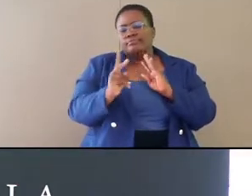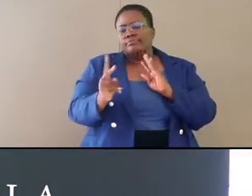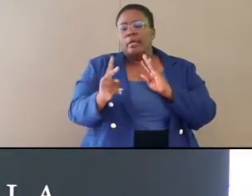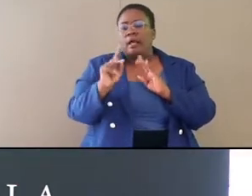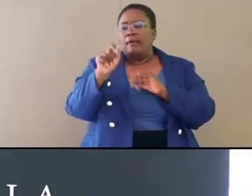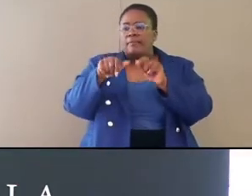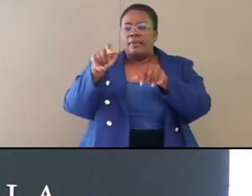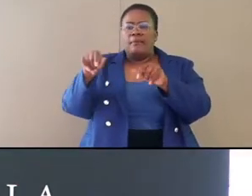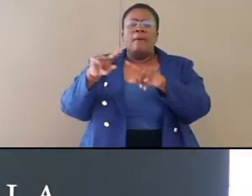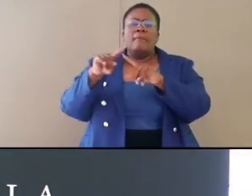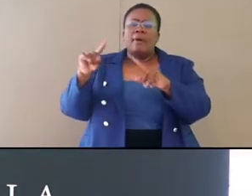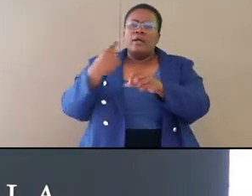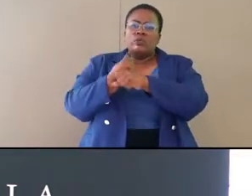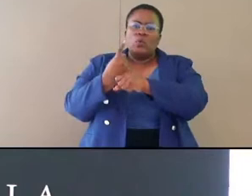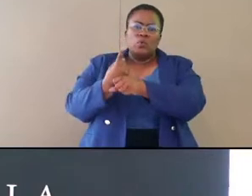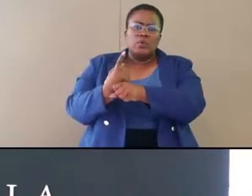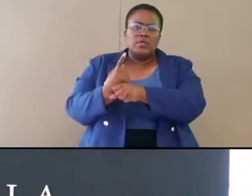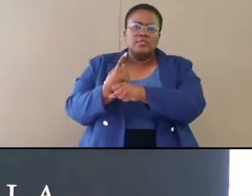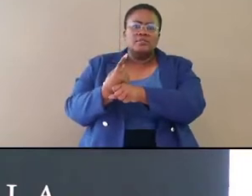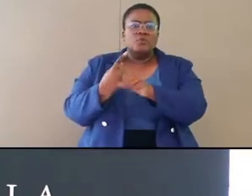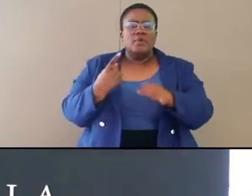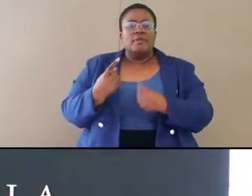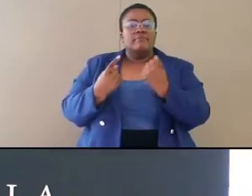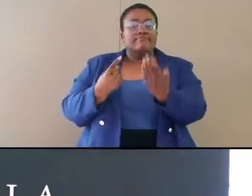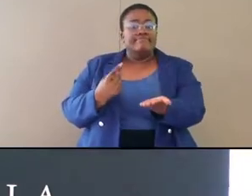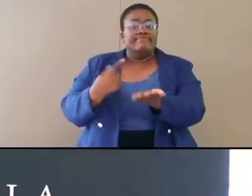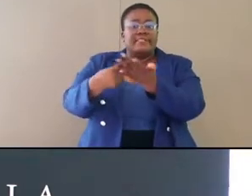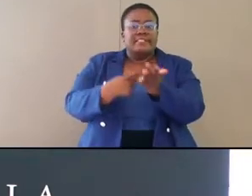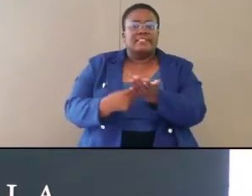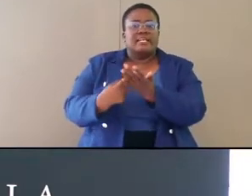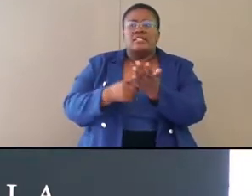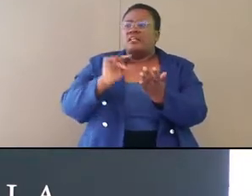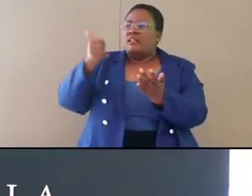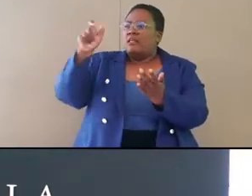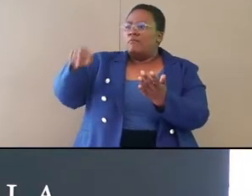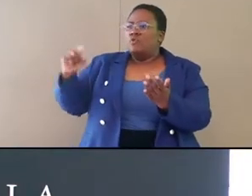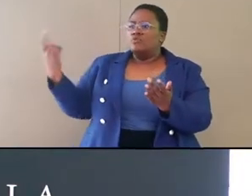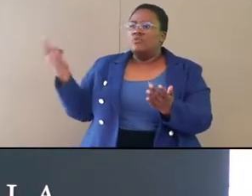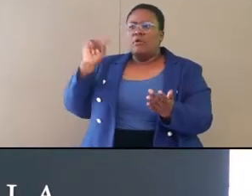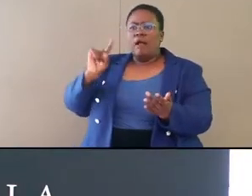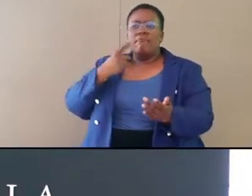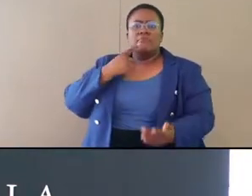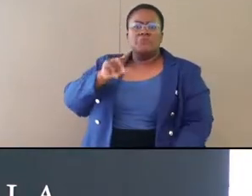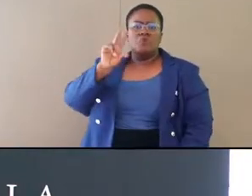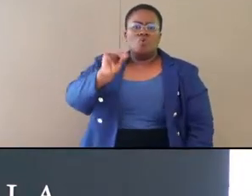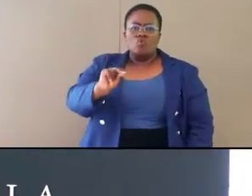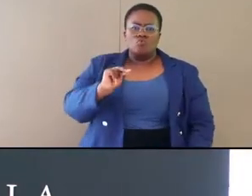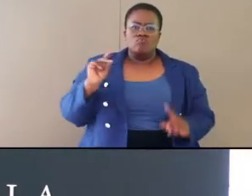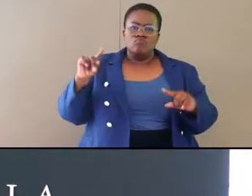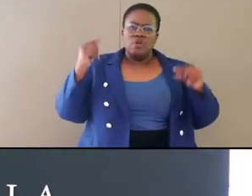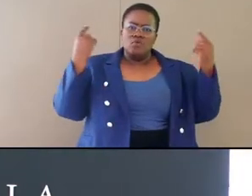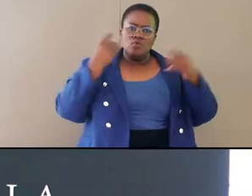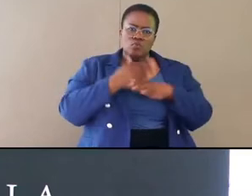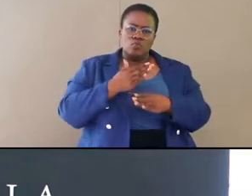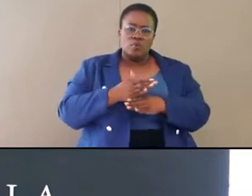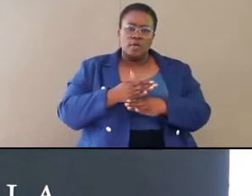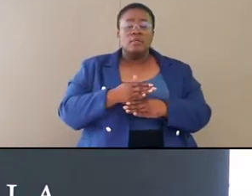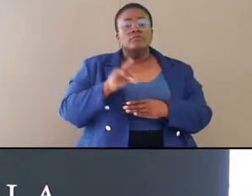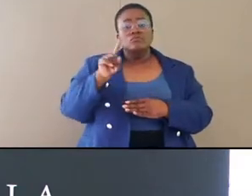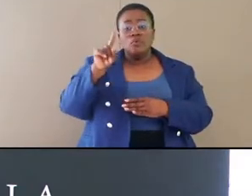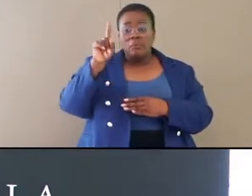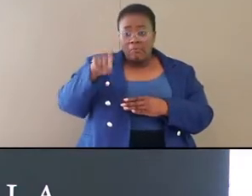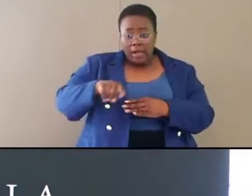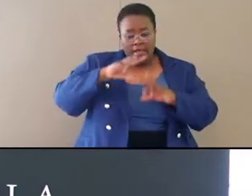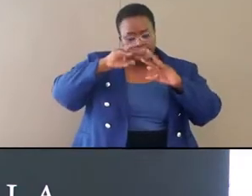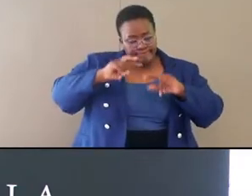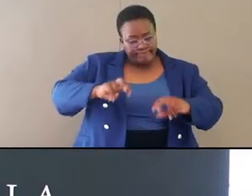people, but every time we put it on the table, somebody stands up to say, no, it can't work. You need to find